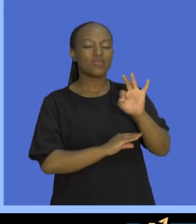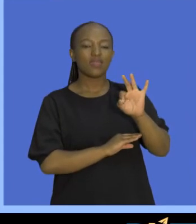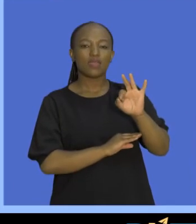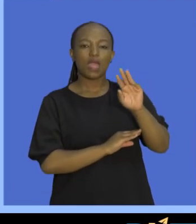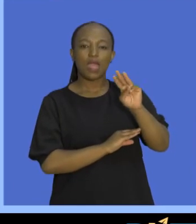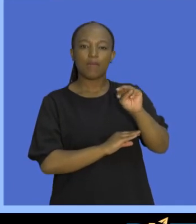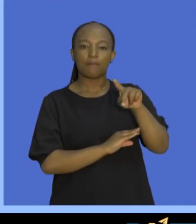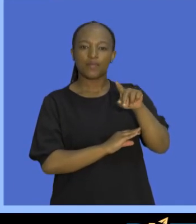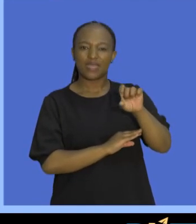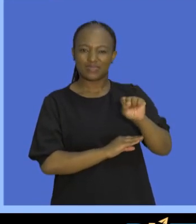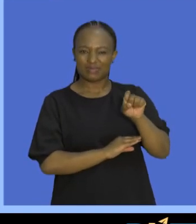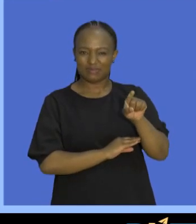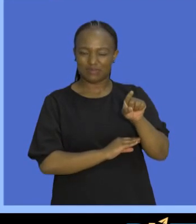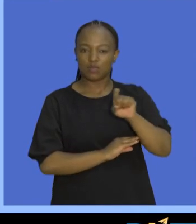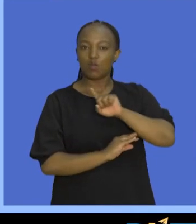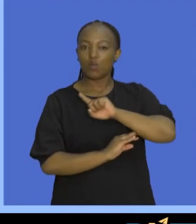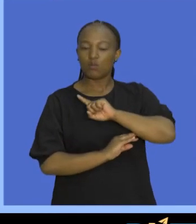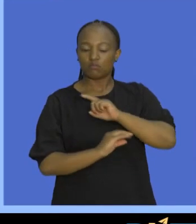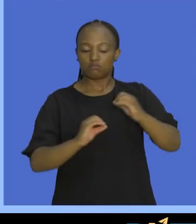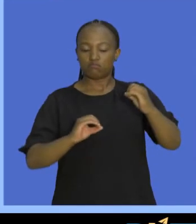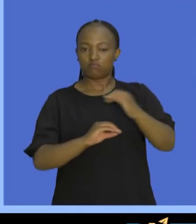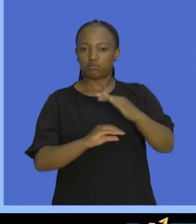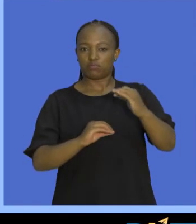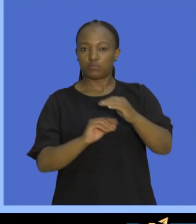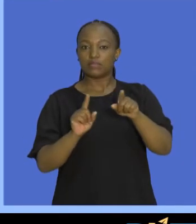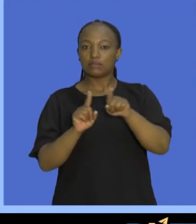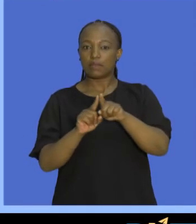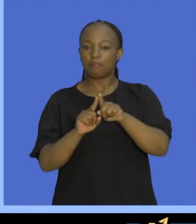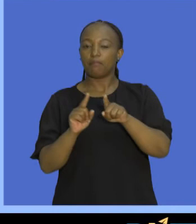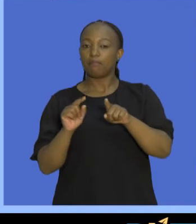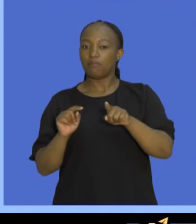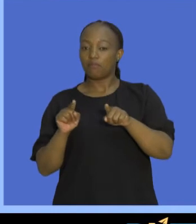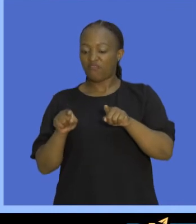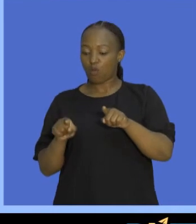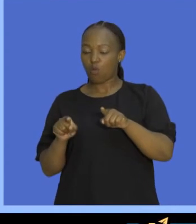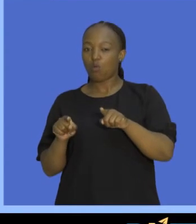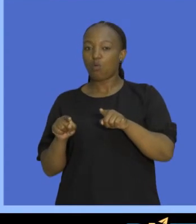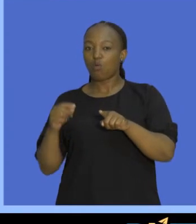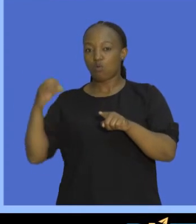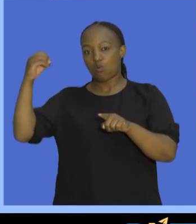okay? While the current that goes through the